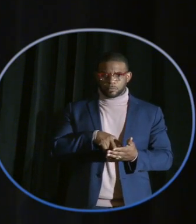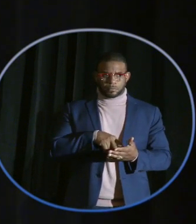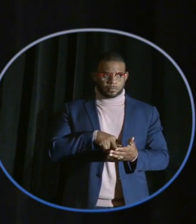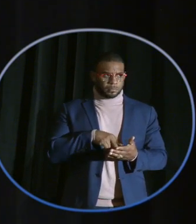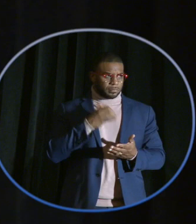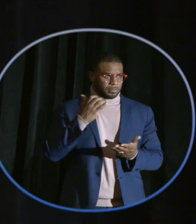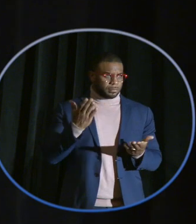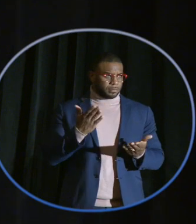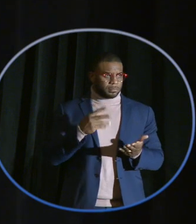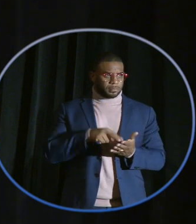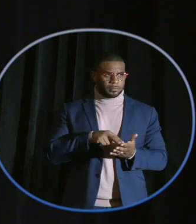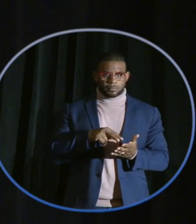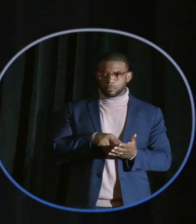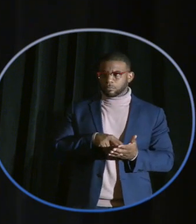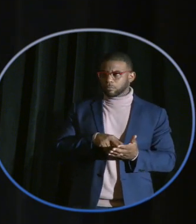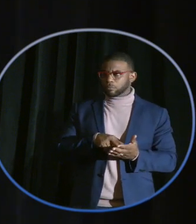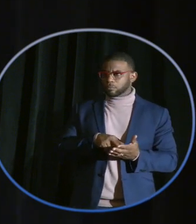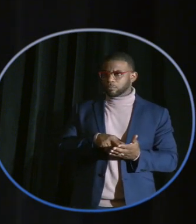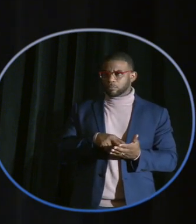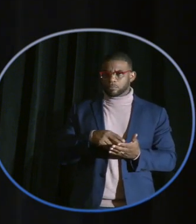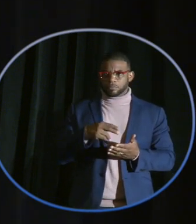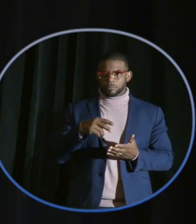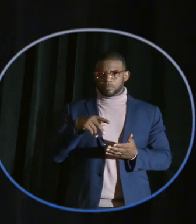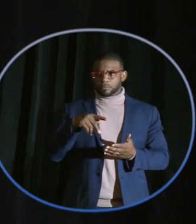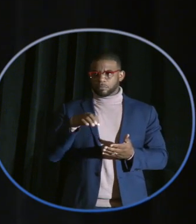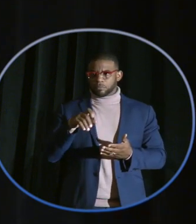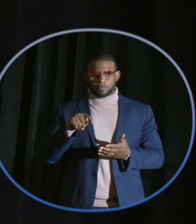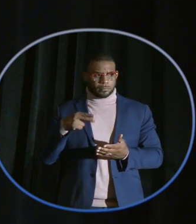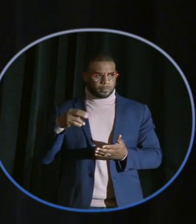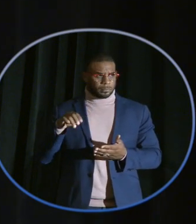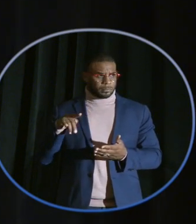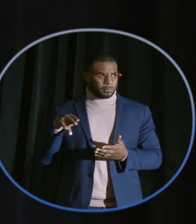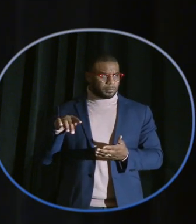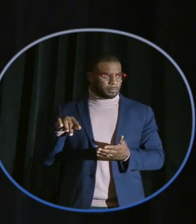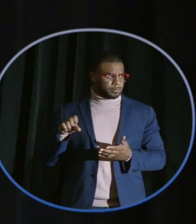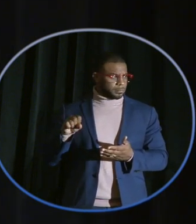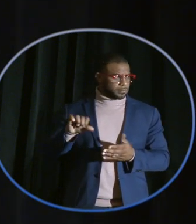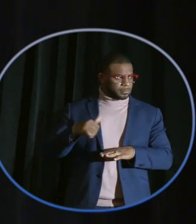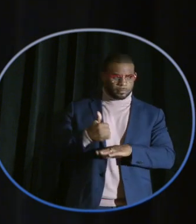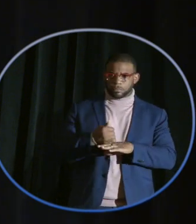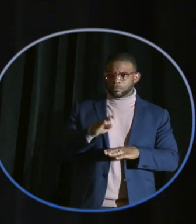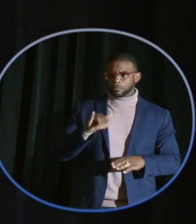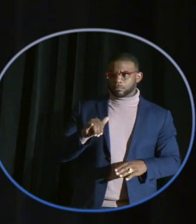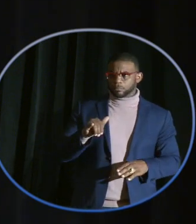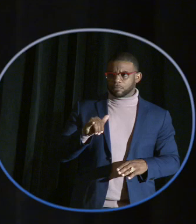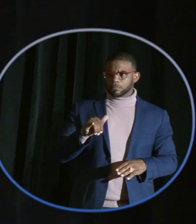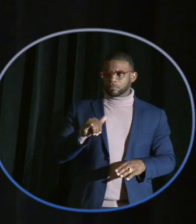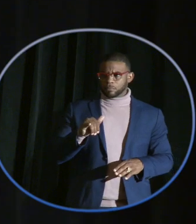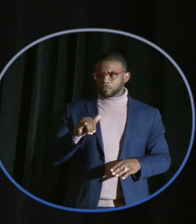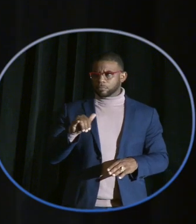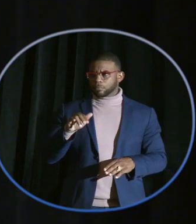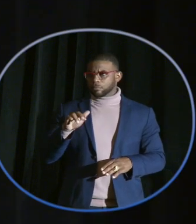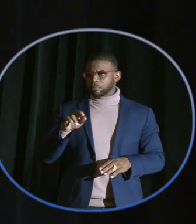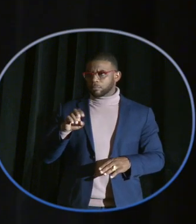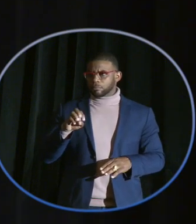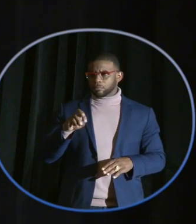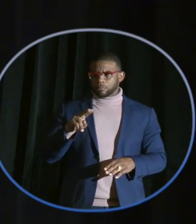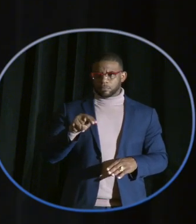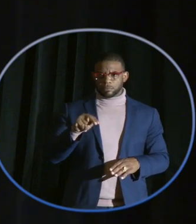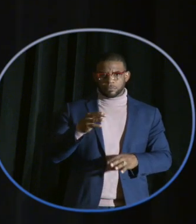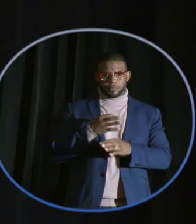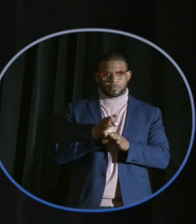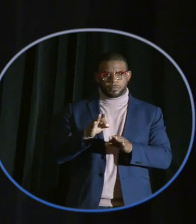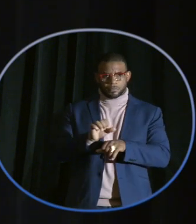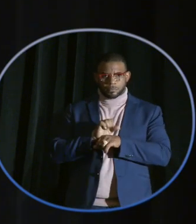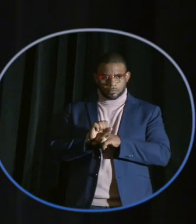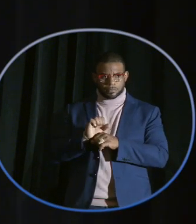If you're here, please stand. Hose Heights was established by Grandison Ho, a freed slave